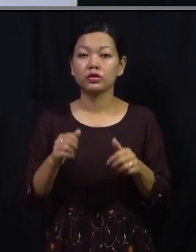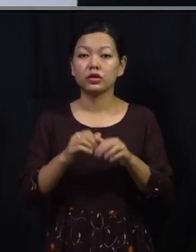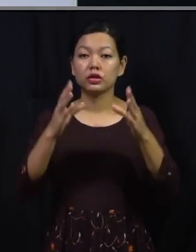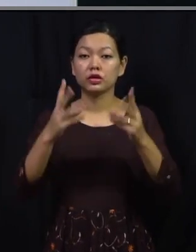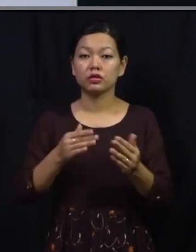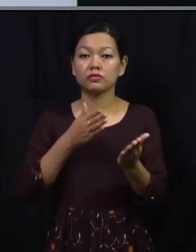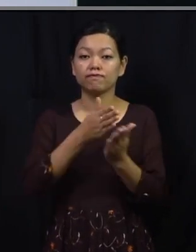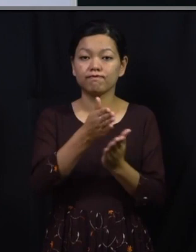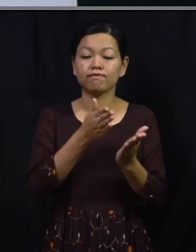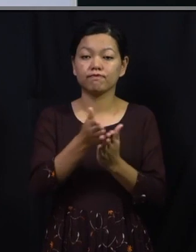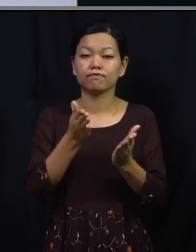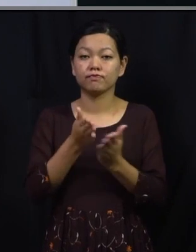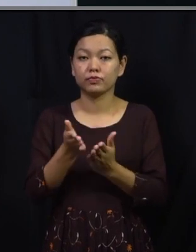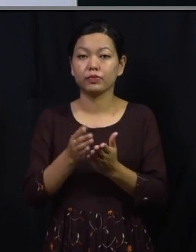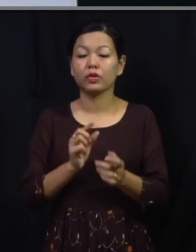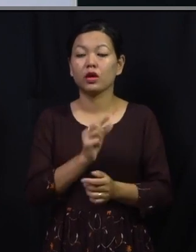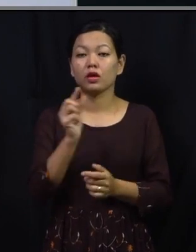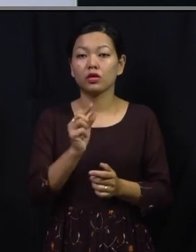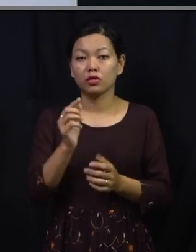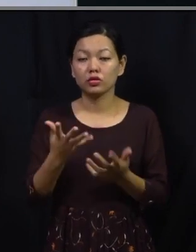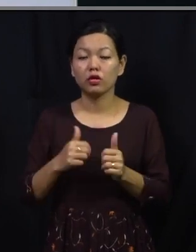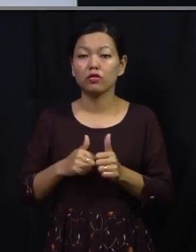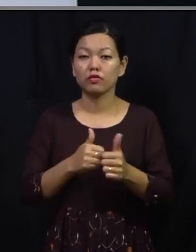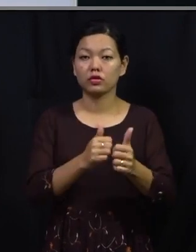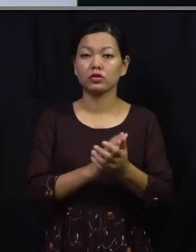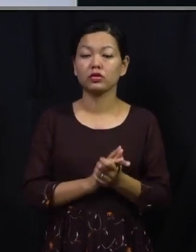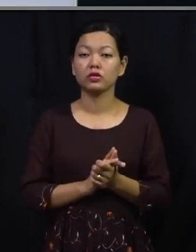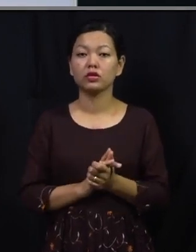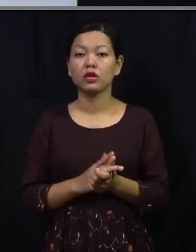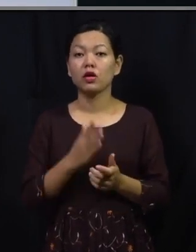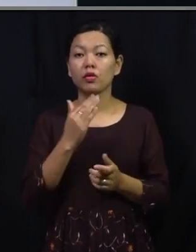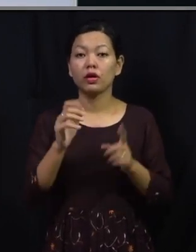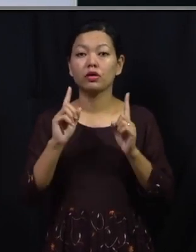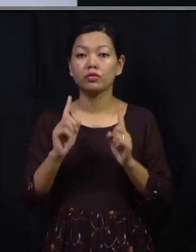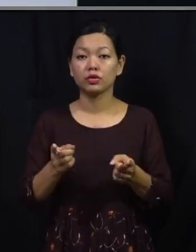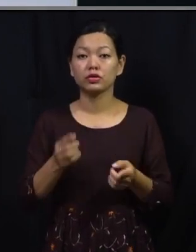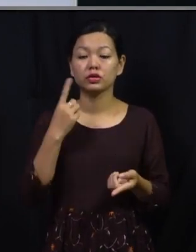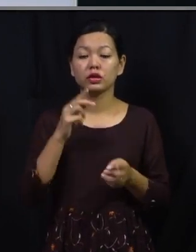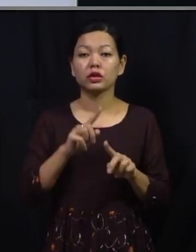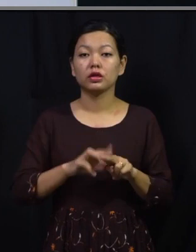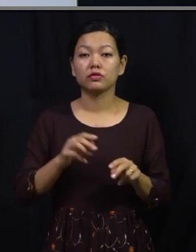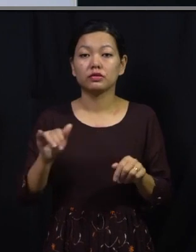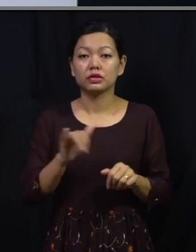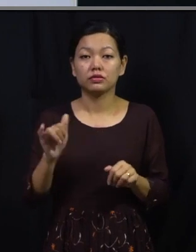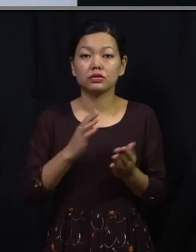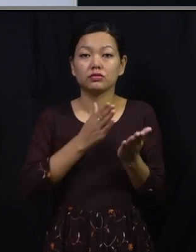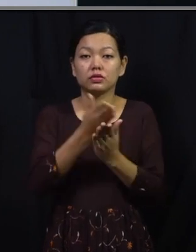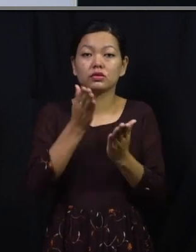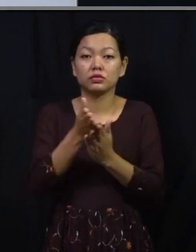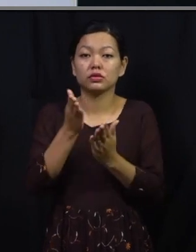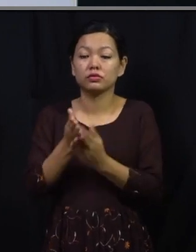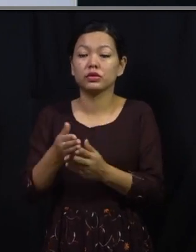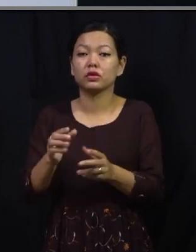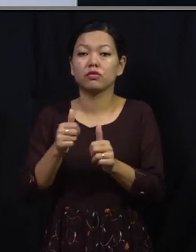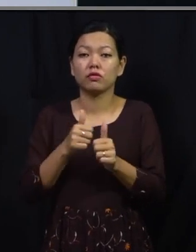to come up with a concept. In the same manner, in accounting we use different techniques to come up with a concept, and that's why it is known